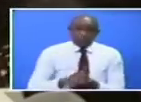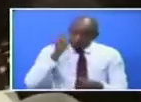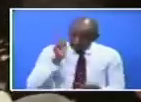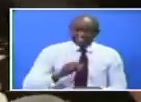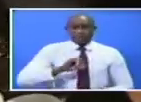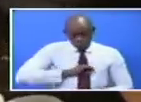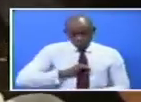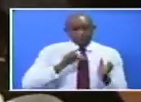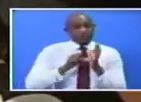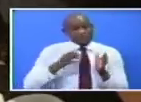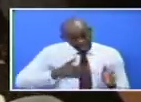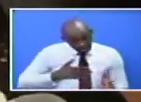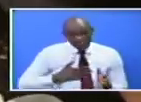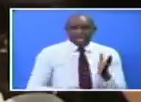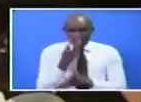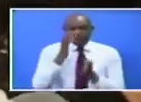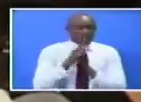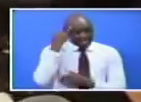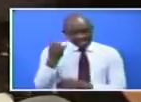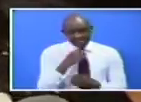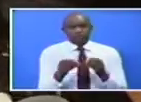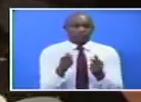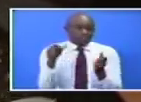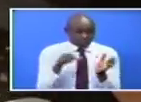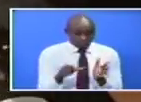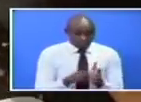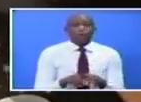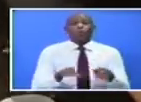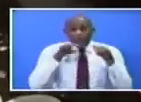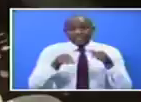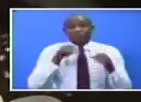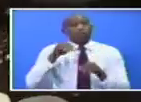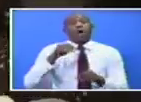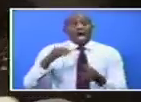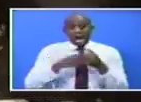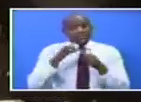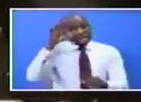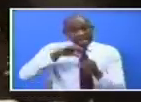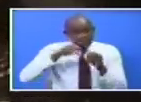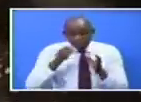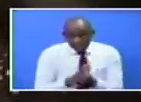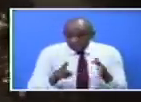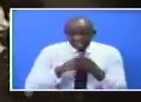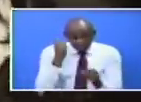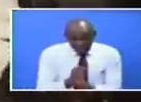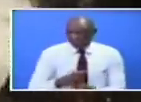our problems and we have to come up with solutions. And I'm not going to wait for August election to start working. I'm going to start working